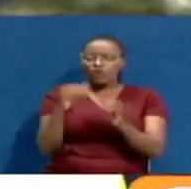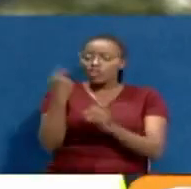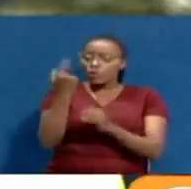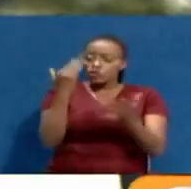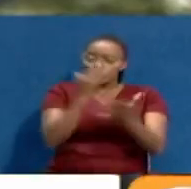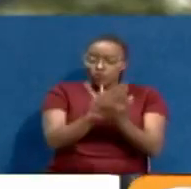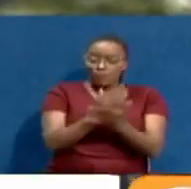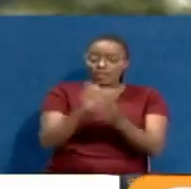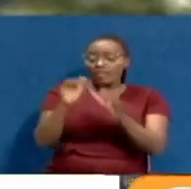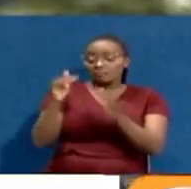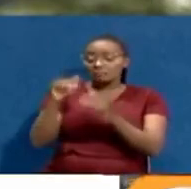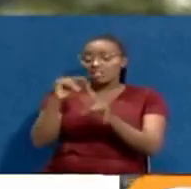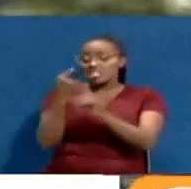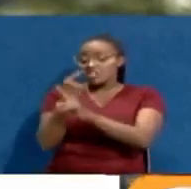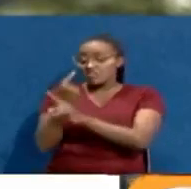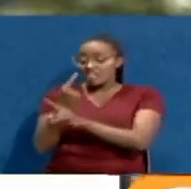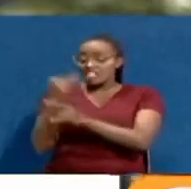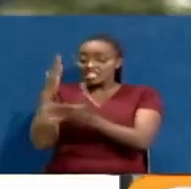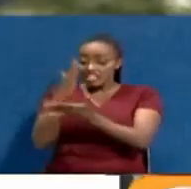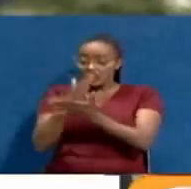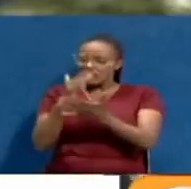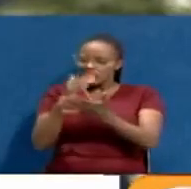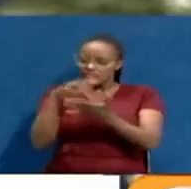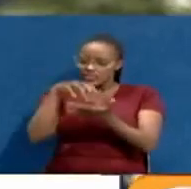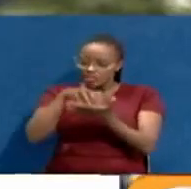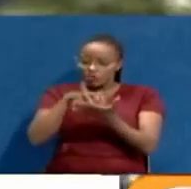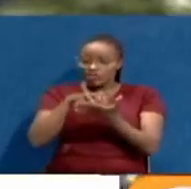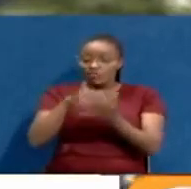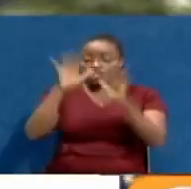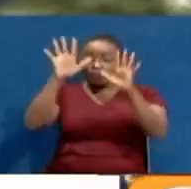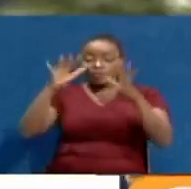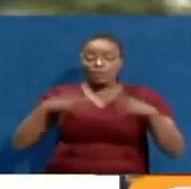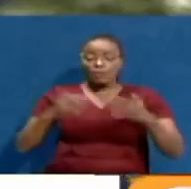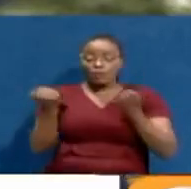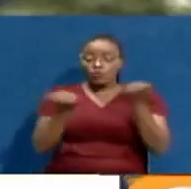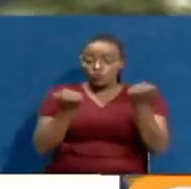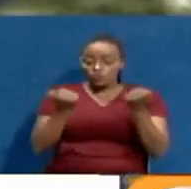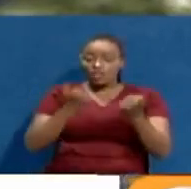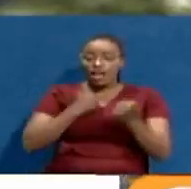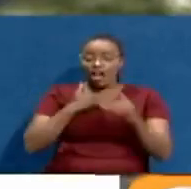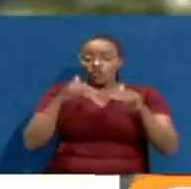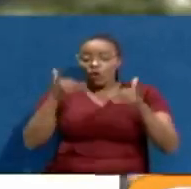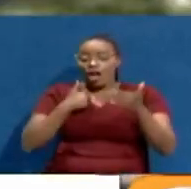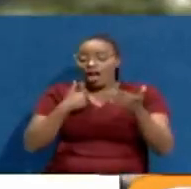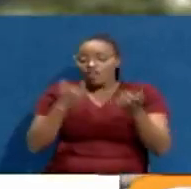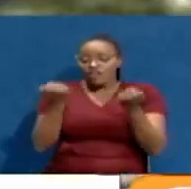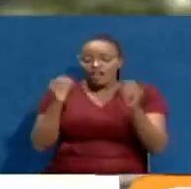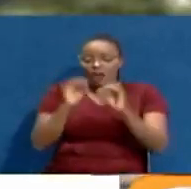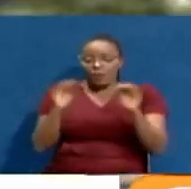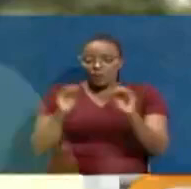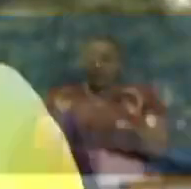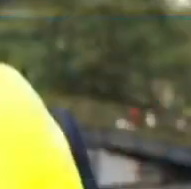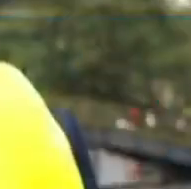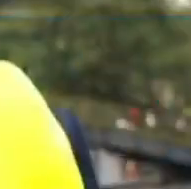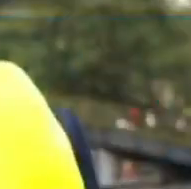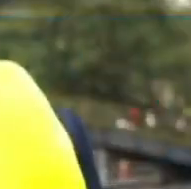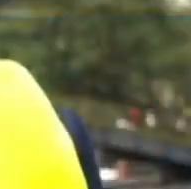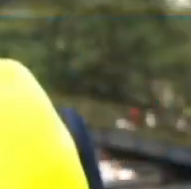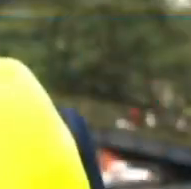key stations. So it is very important for people who have vehicles and also people who don't have vehicles, meaning for the ordinary mwananchi.